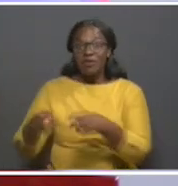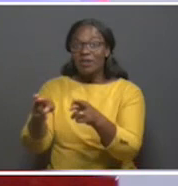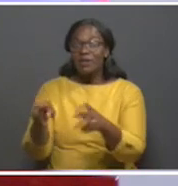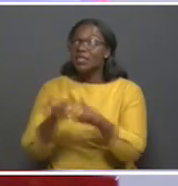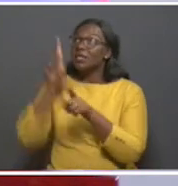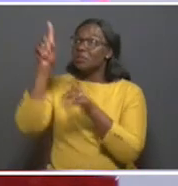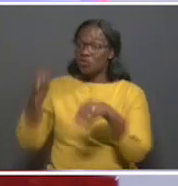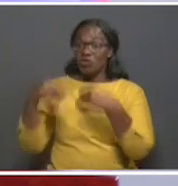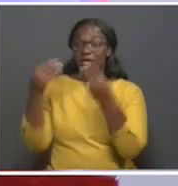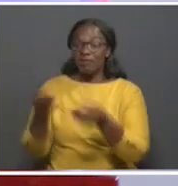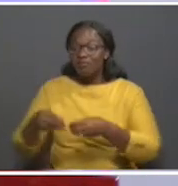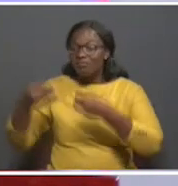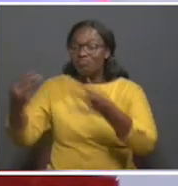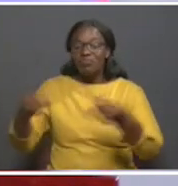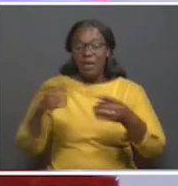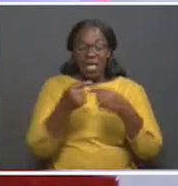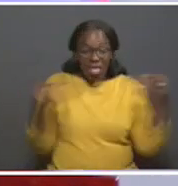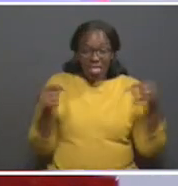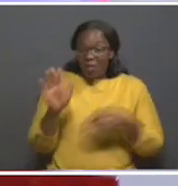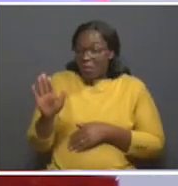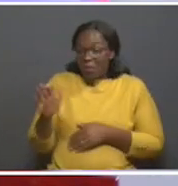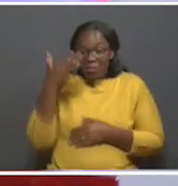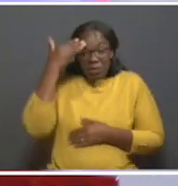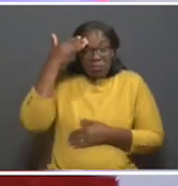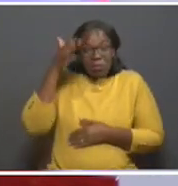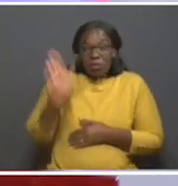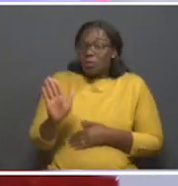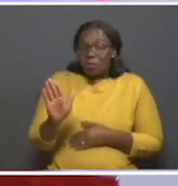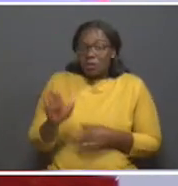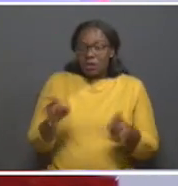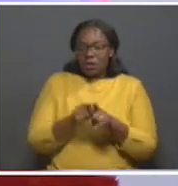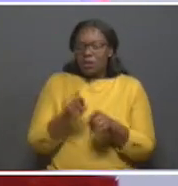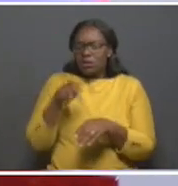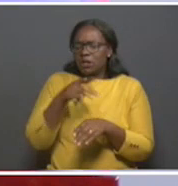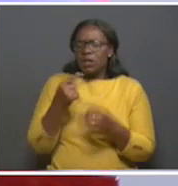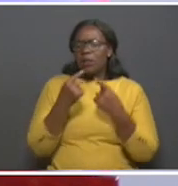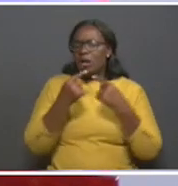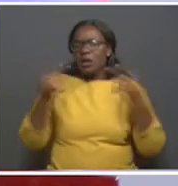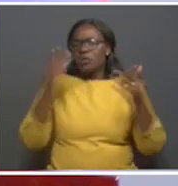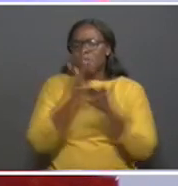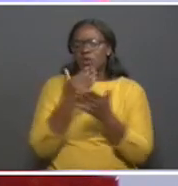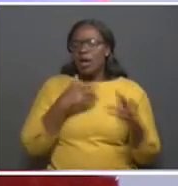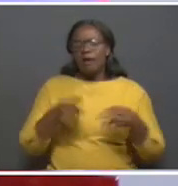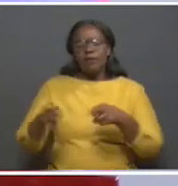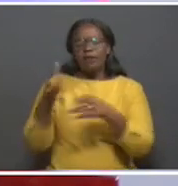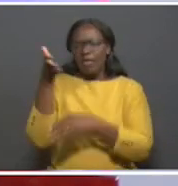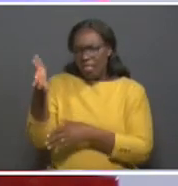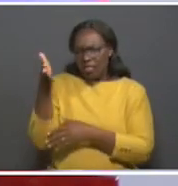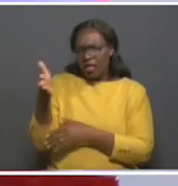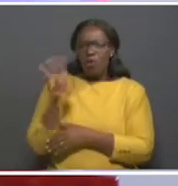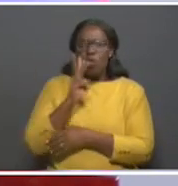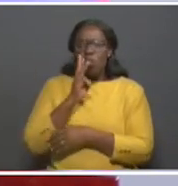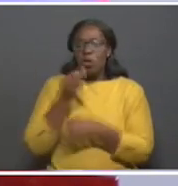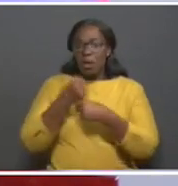gave them a supply that their enemies did not know about. And so the psalmist declares, there is a river whose streams